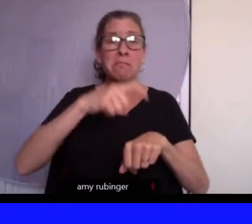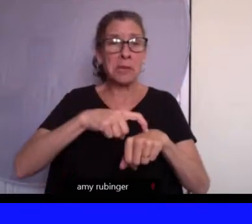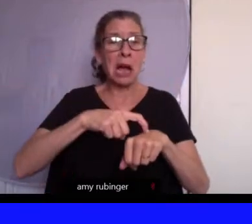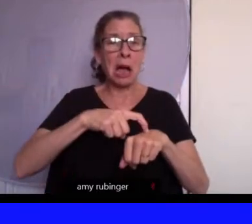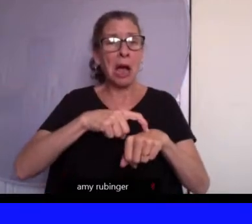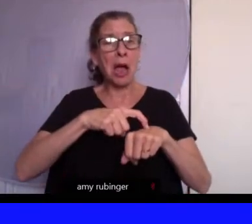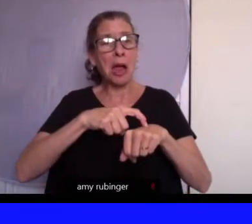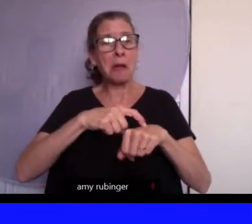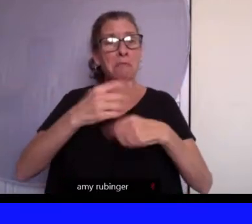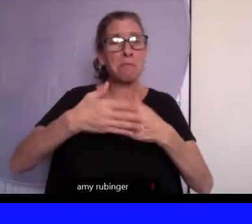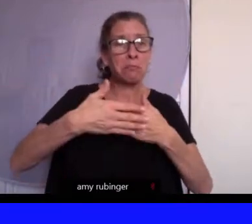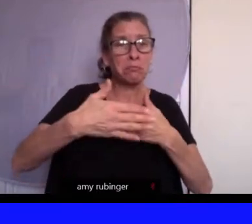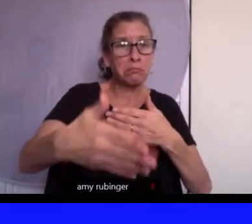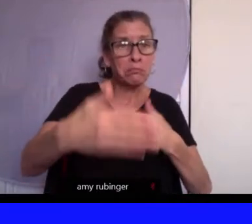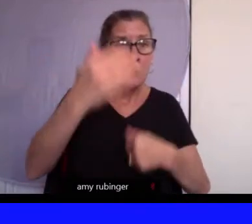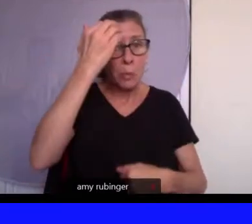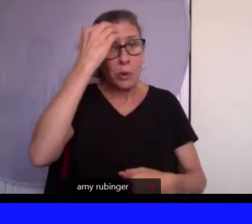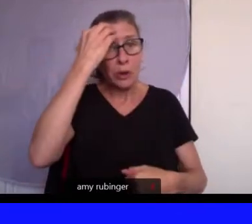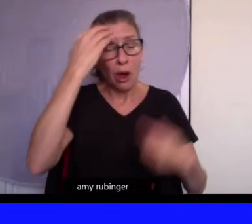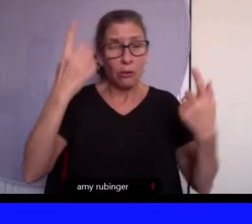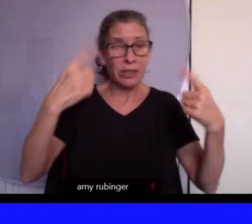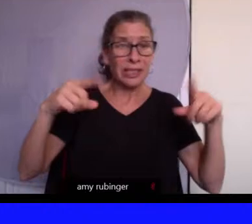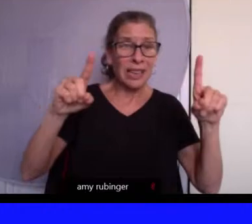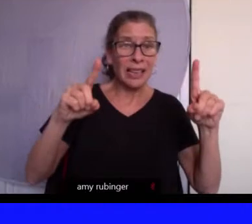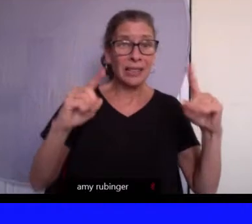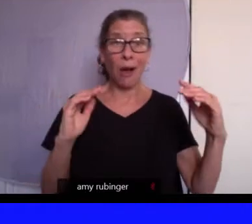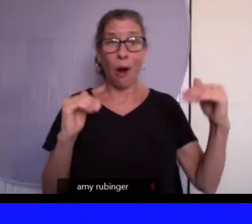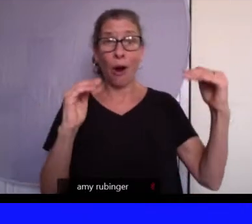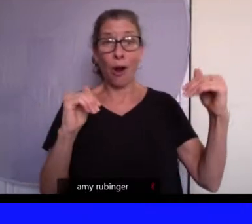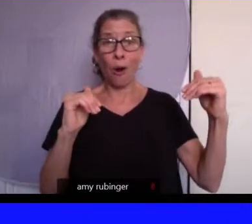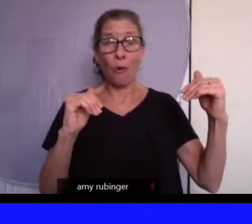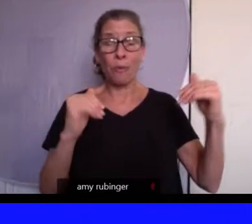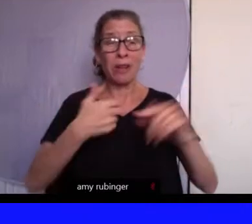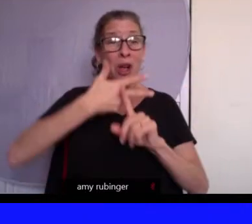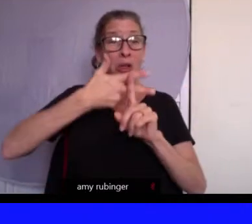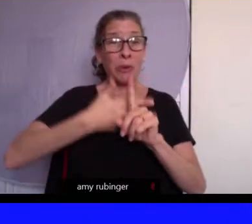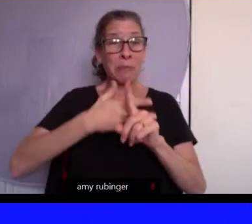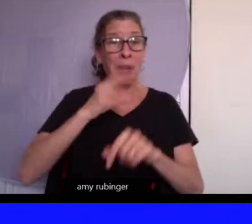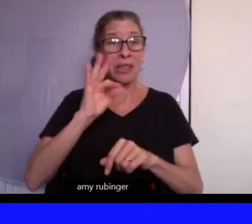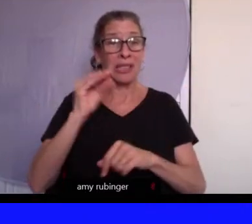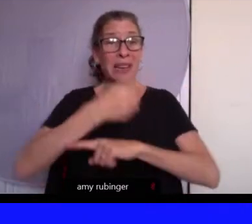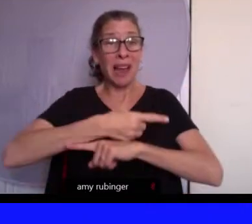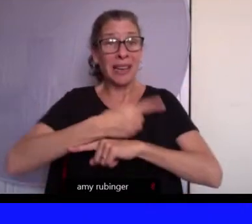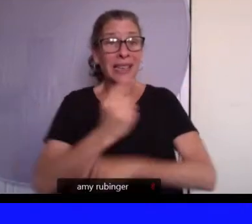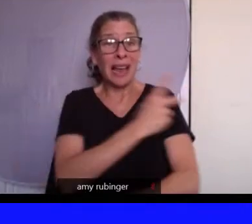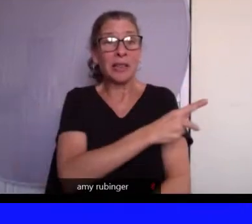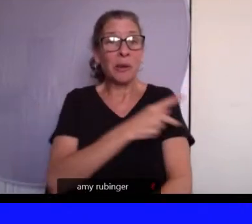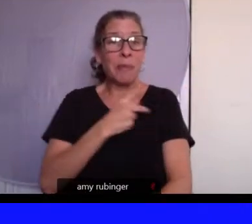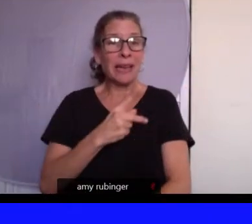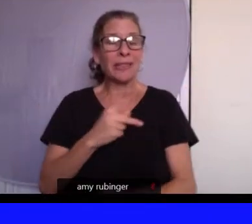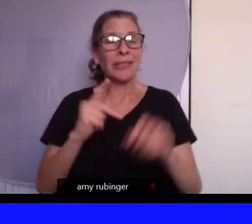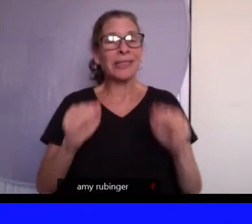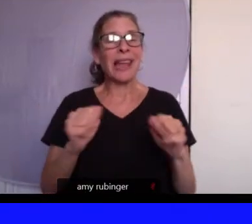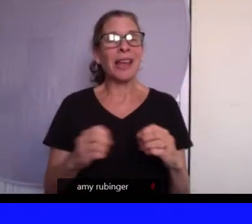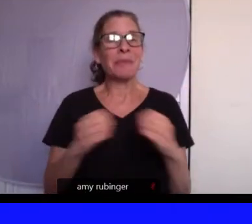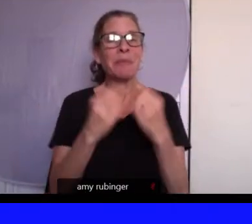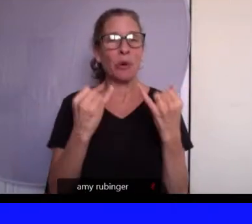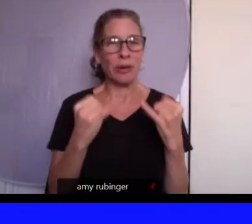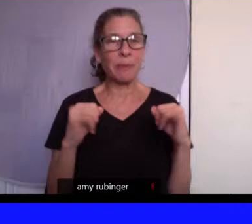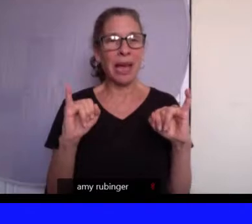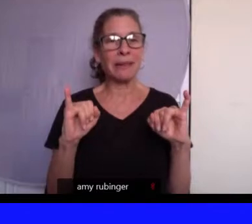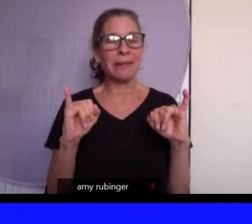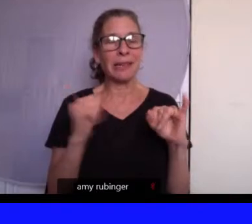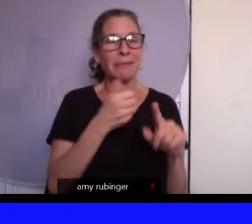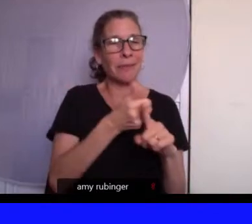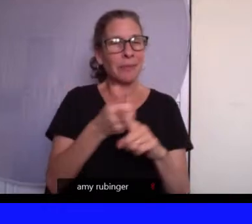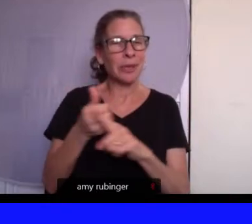that happen. But if it works, there is some independence coming after that. We have to see and monitor these barriers,